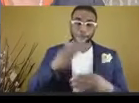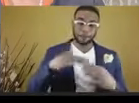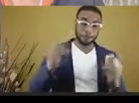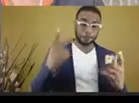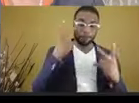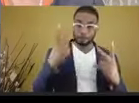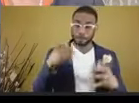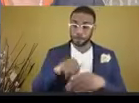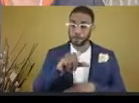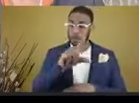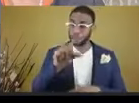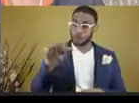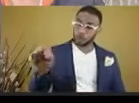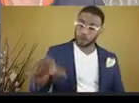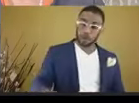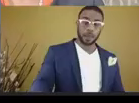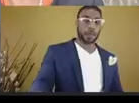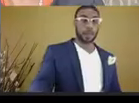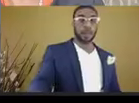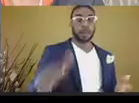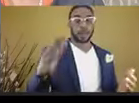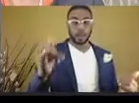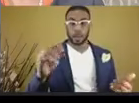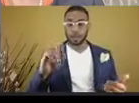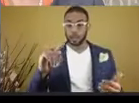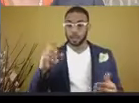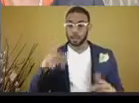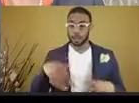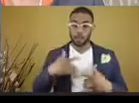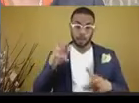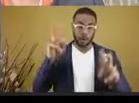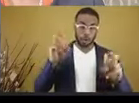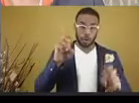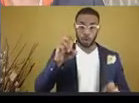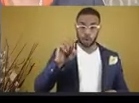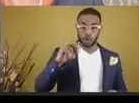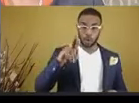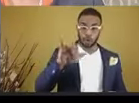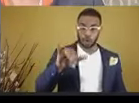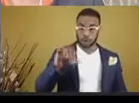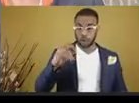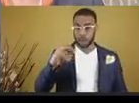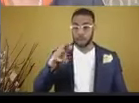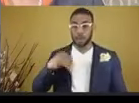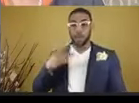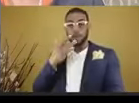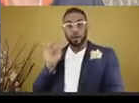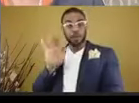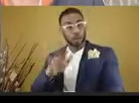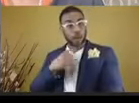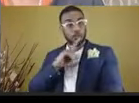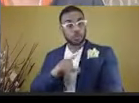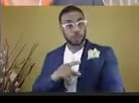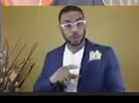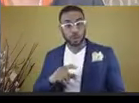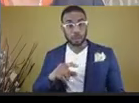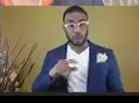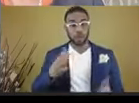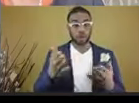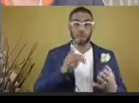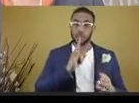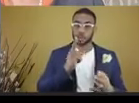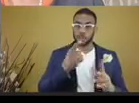in 2020. Now, Ms. Scott lives by the quote of Shirley Chisholm, my favorite and yours, I'm sure, service is the